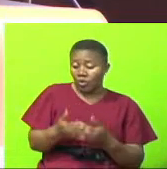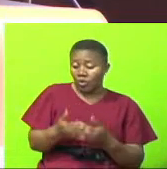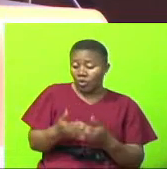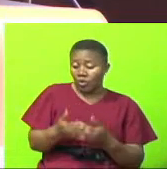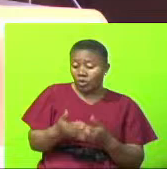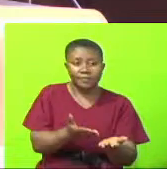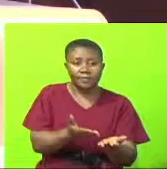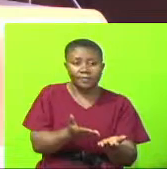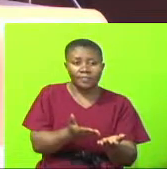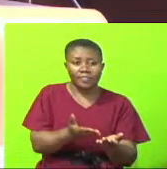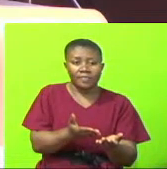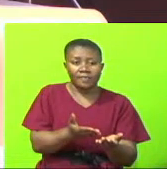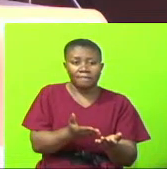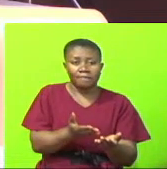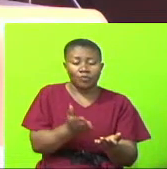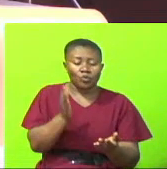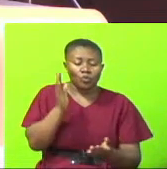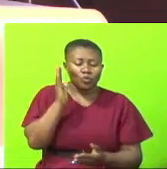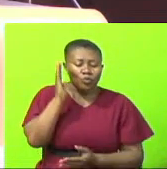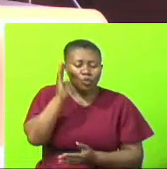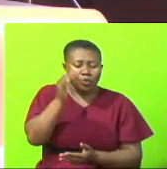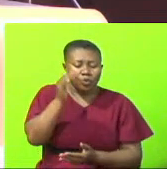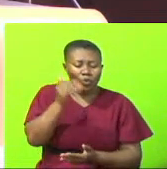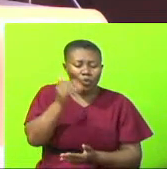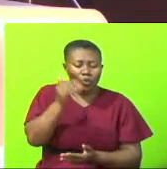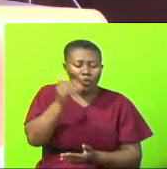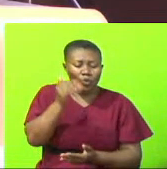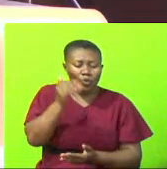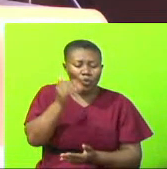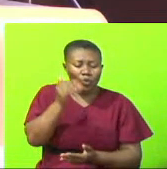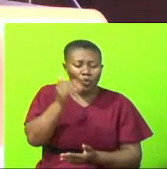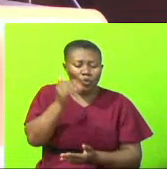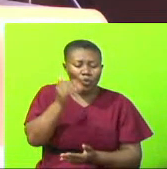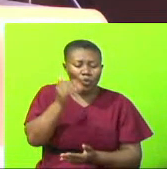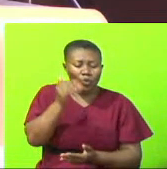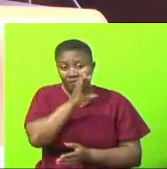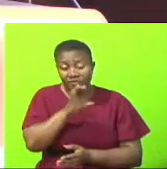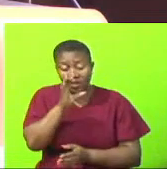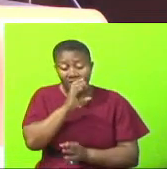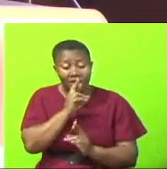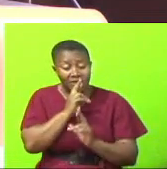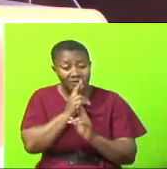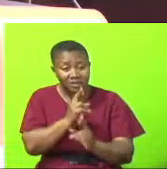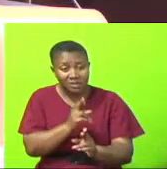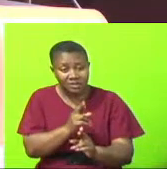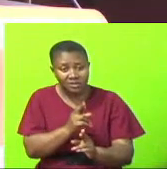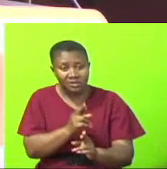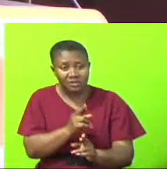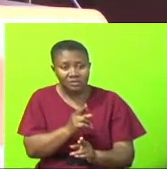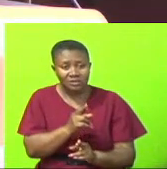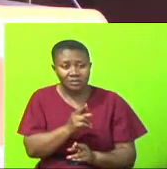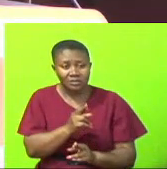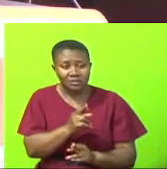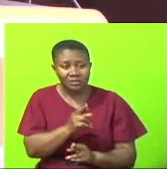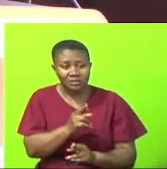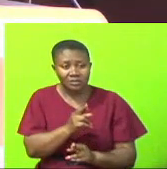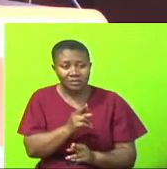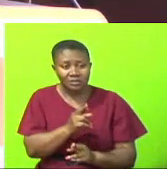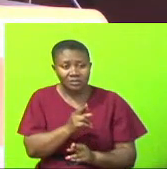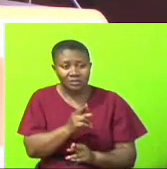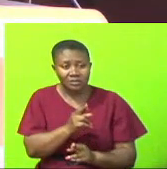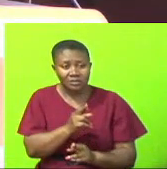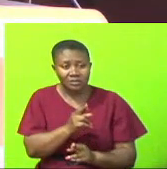would seek to cure, Mr. Speaker, then it may lead to a